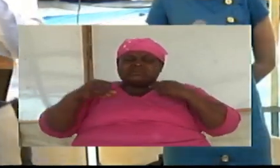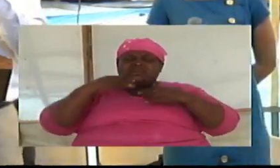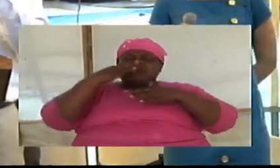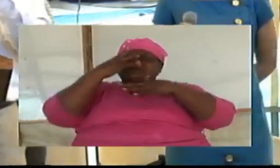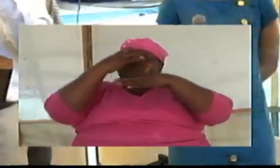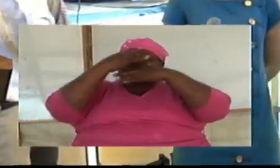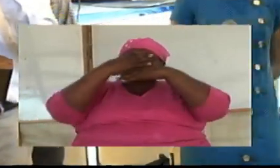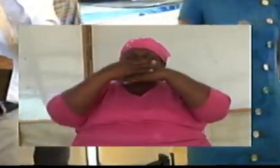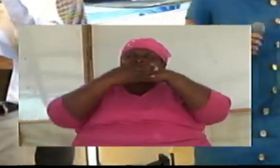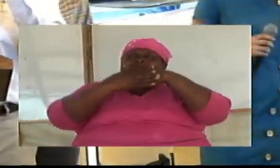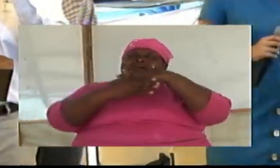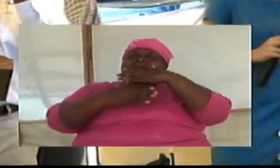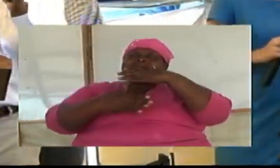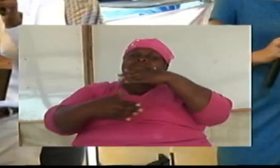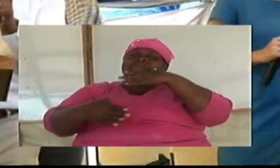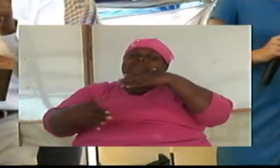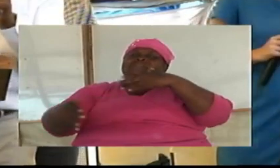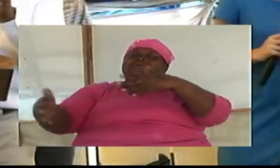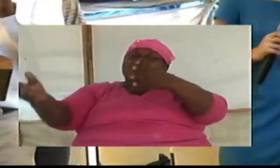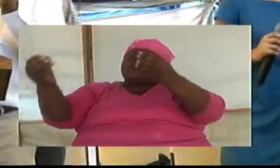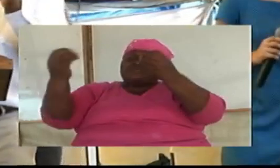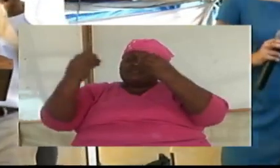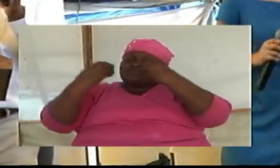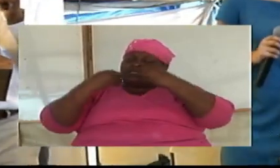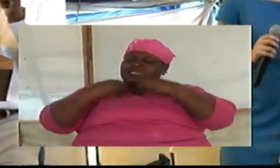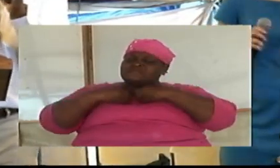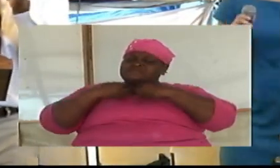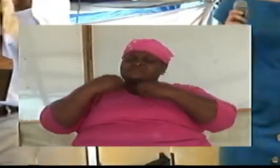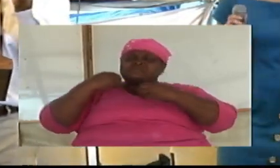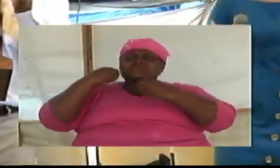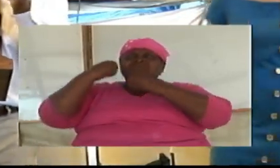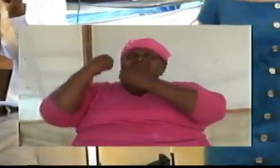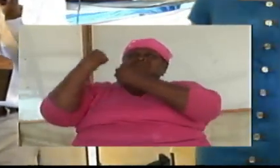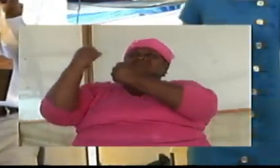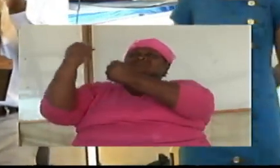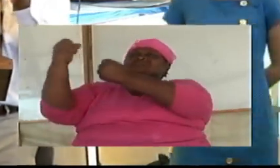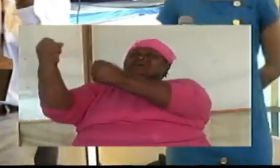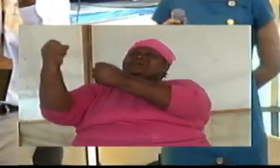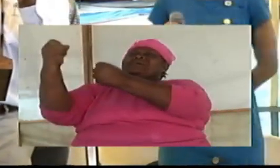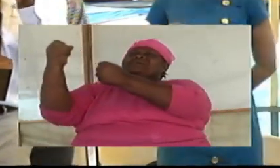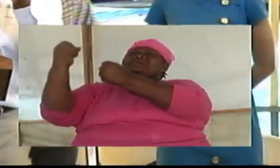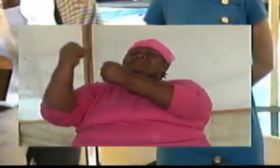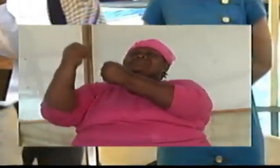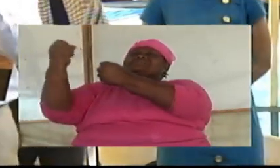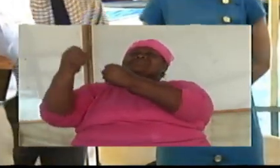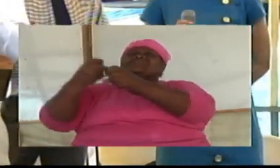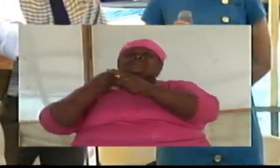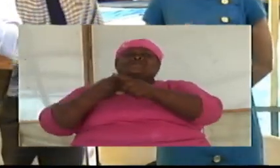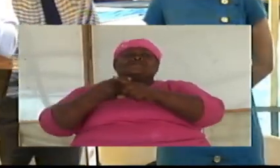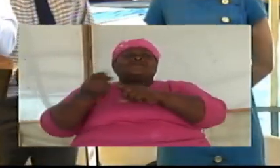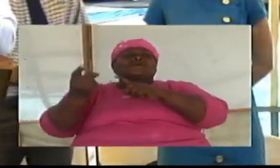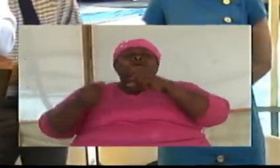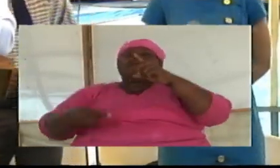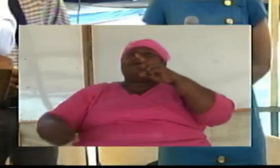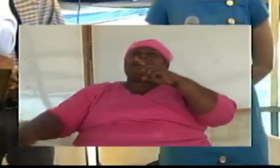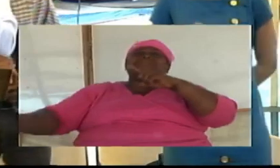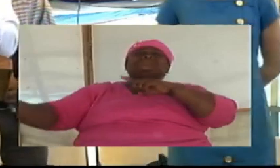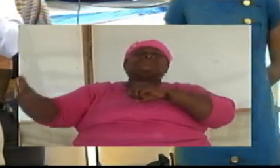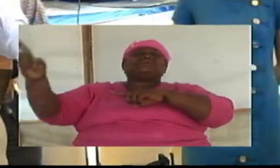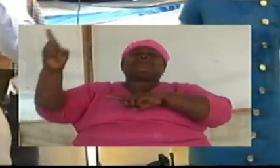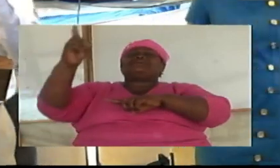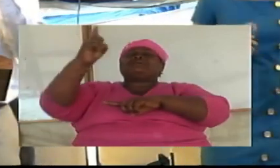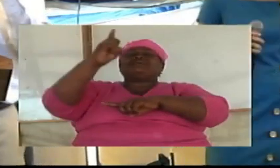tears. Oh, the blood that gives me strength